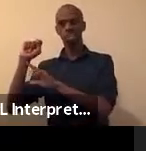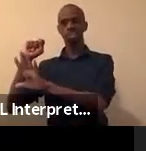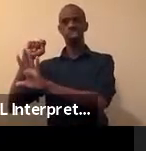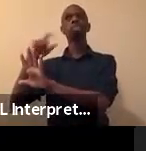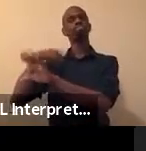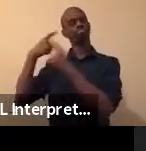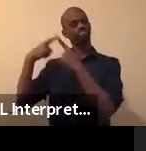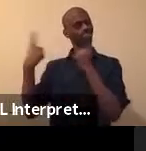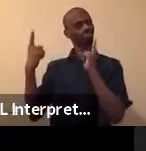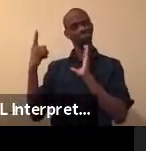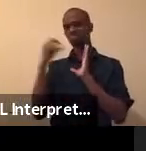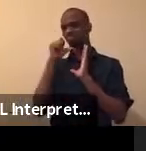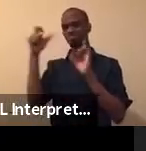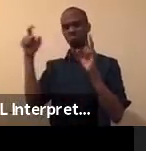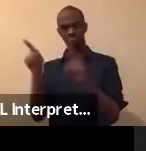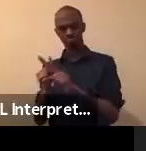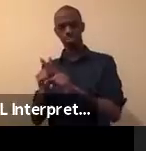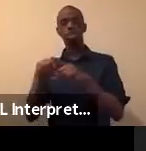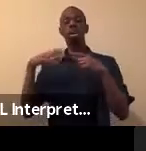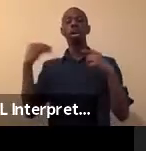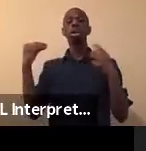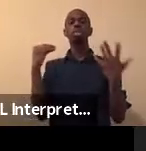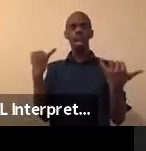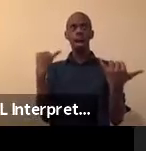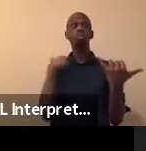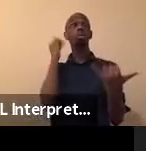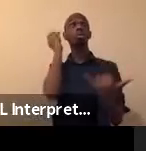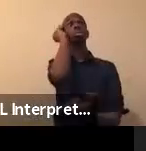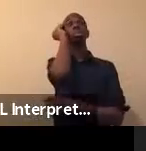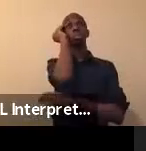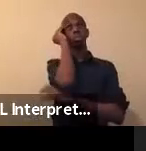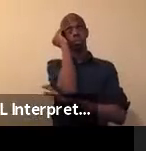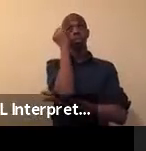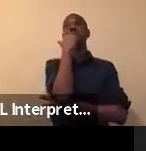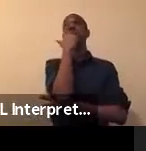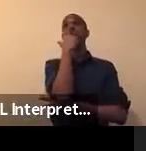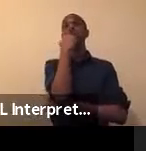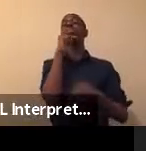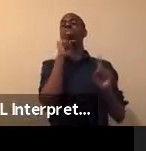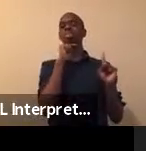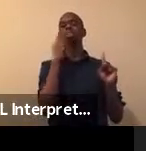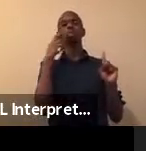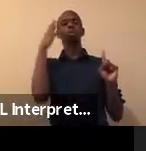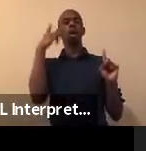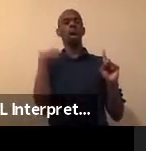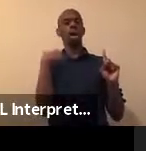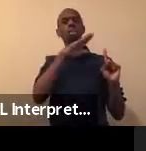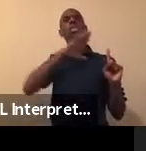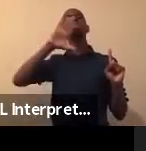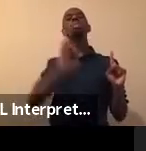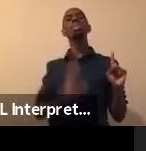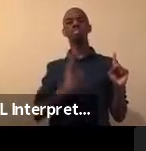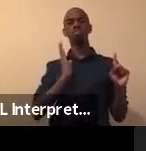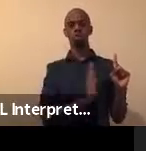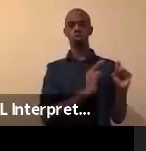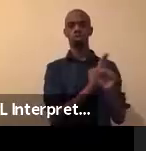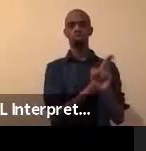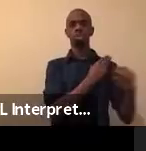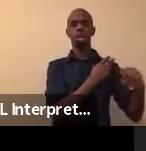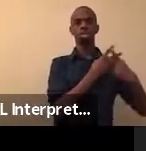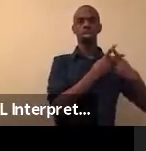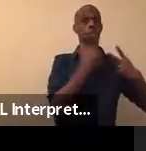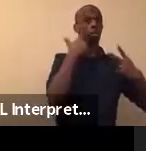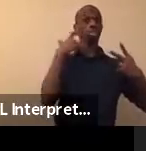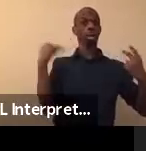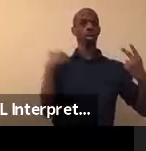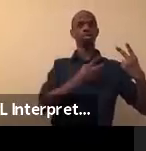about. And so as I'm thinking about it, this is why I never use this hashtag, because I'm watching all this happen and I have some serious concerns about it,